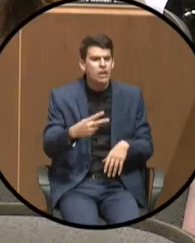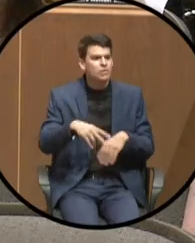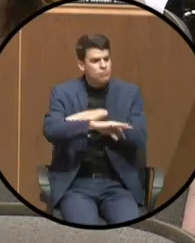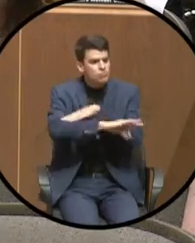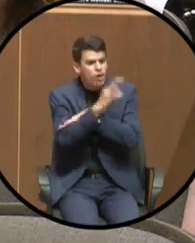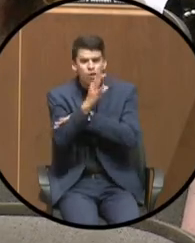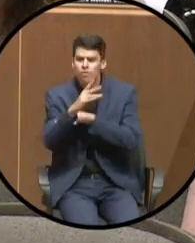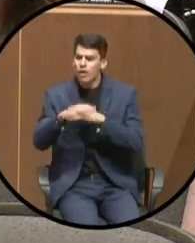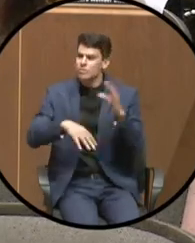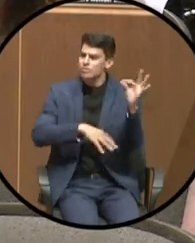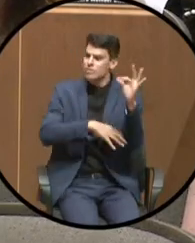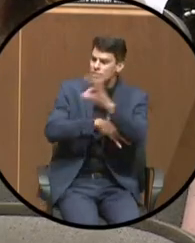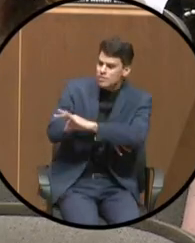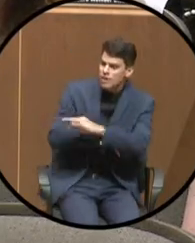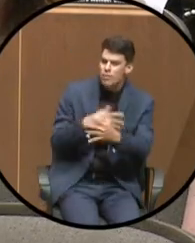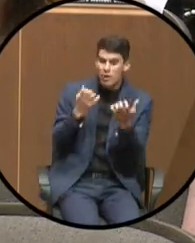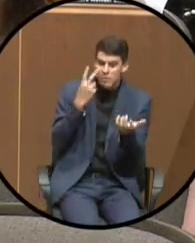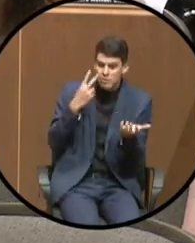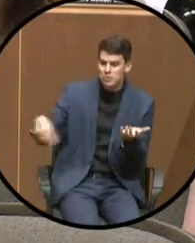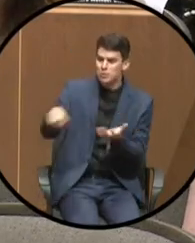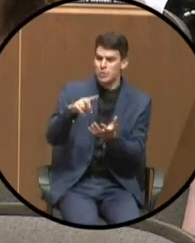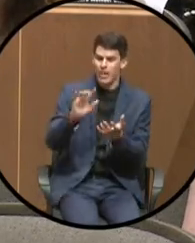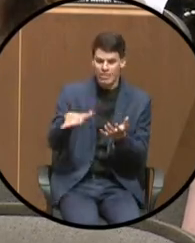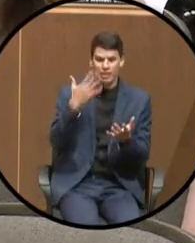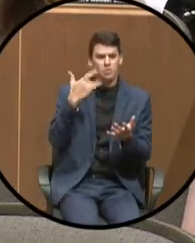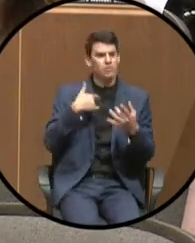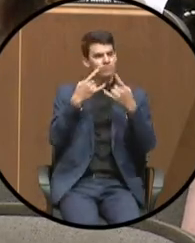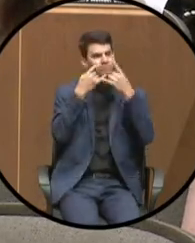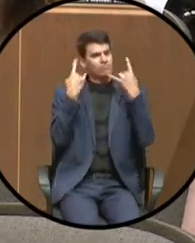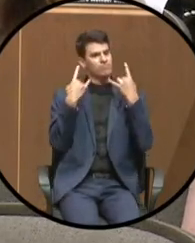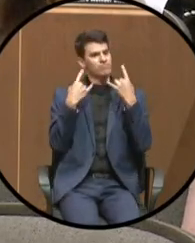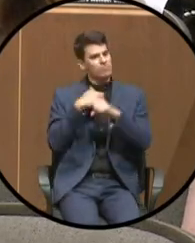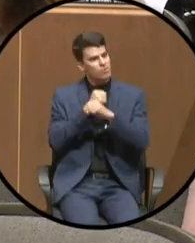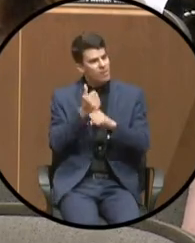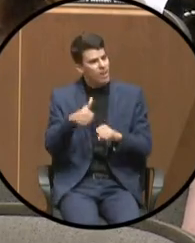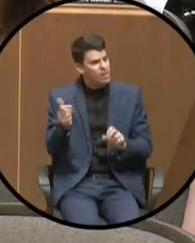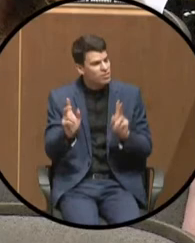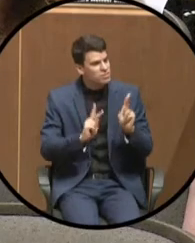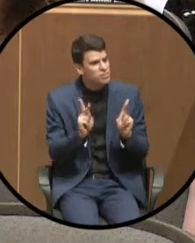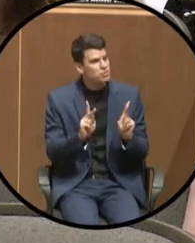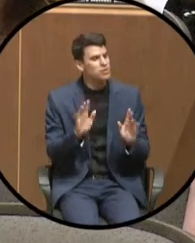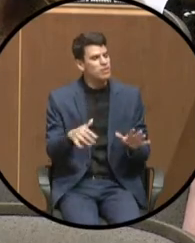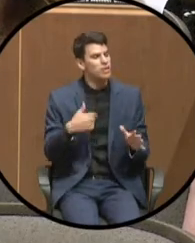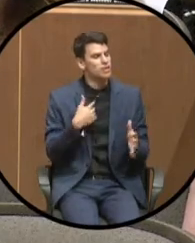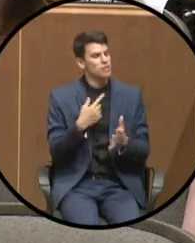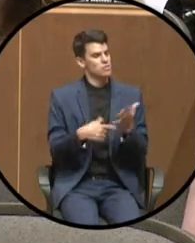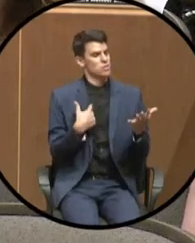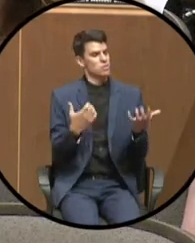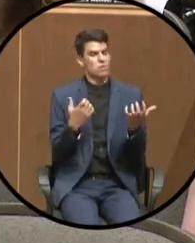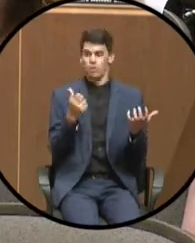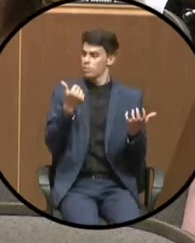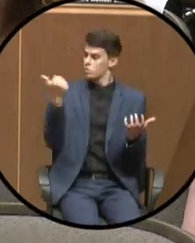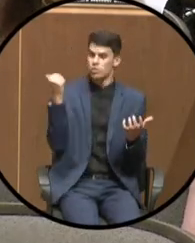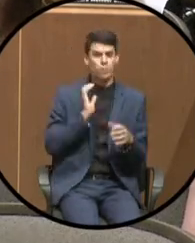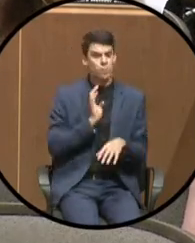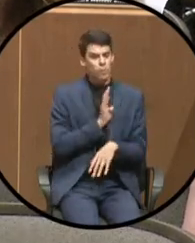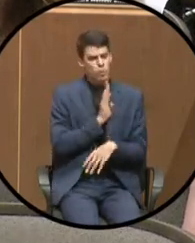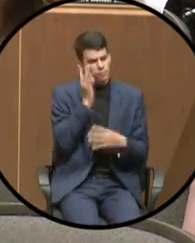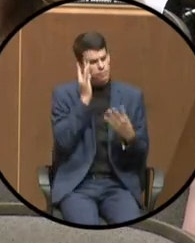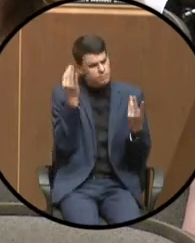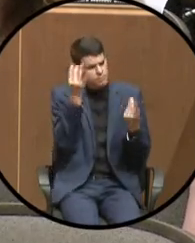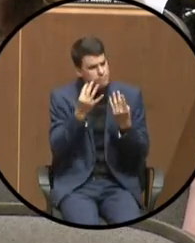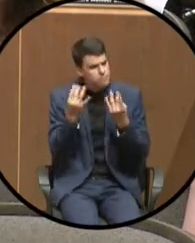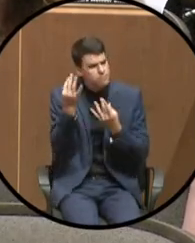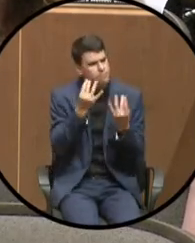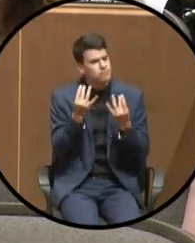another sunset, right? And that is what I would like for the board to take into this consideration,